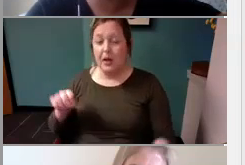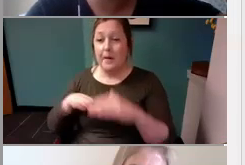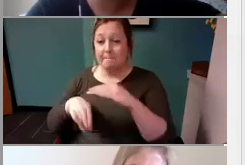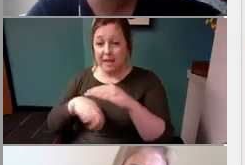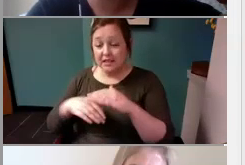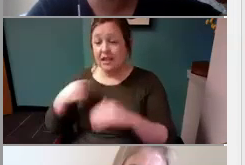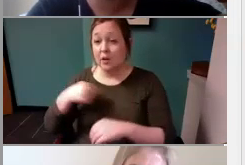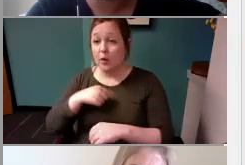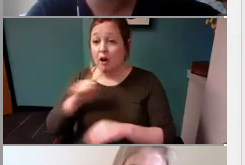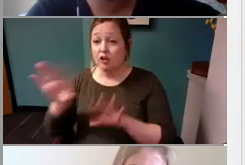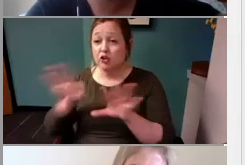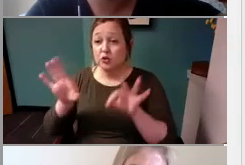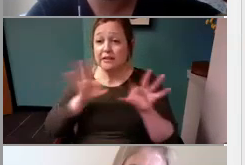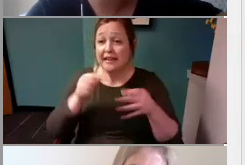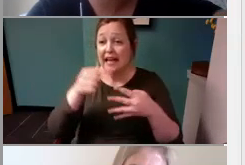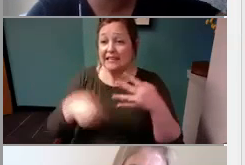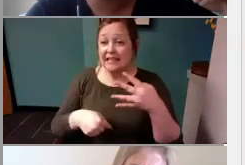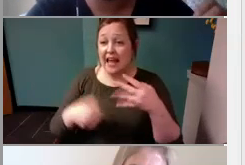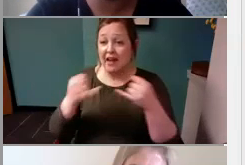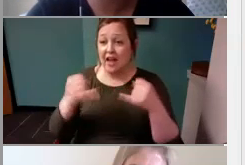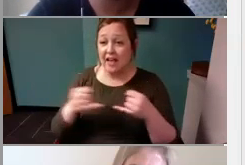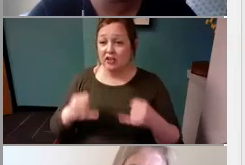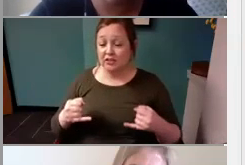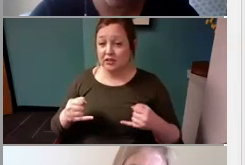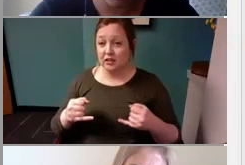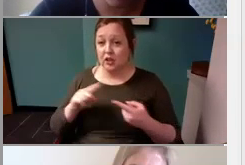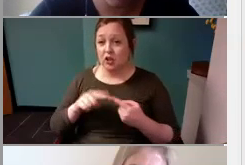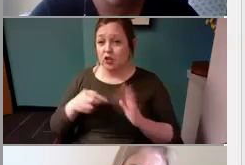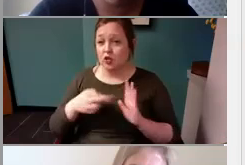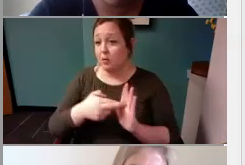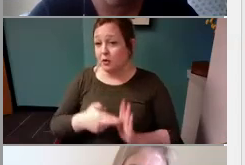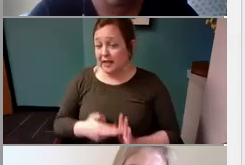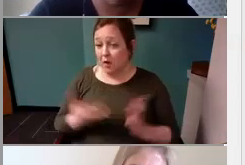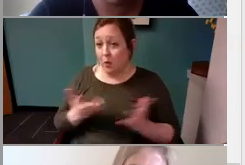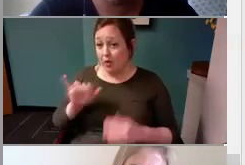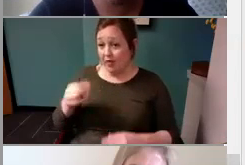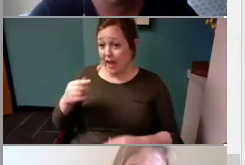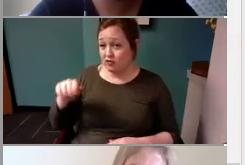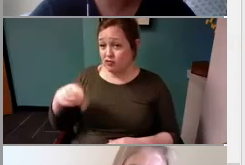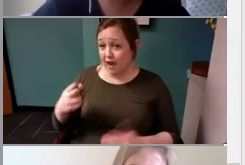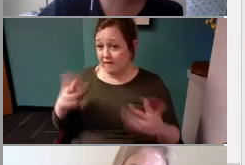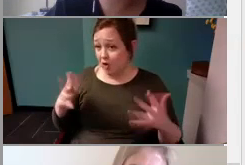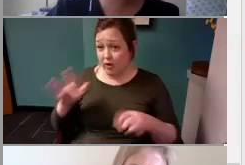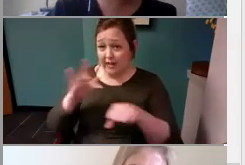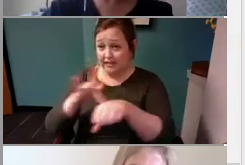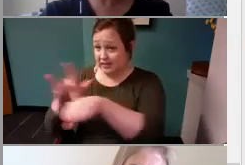edges to represent what that graph has explored, right? So let's look at this example.